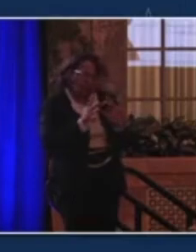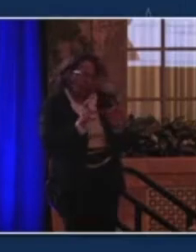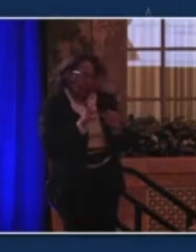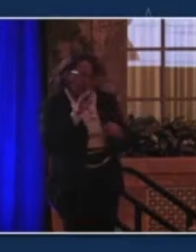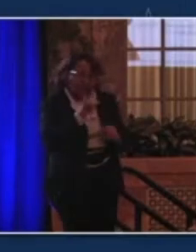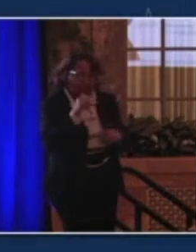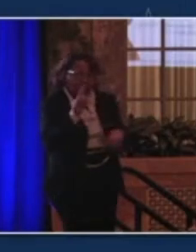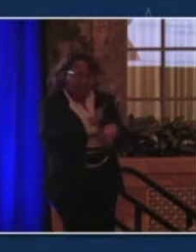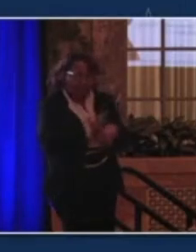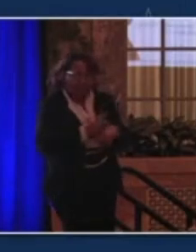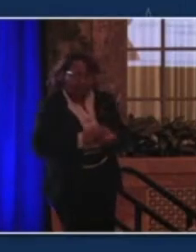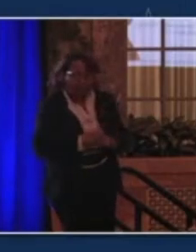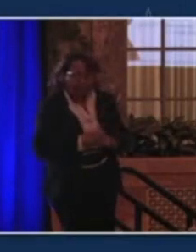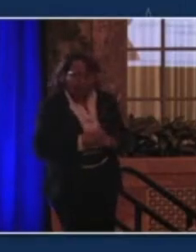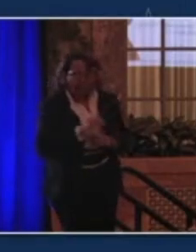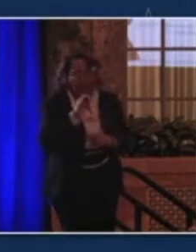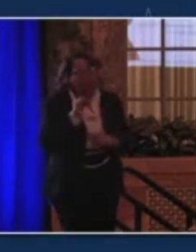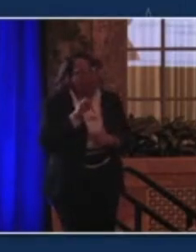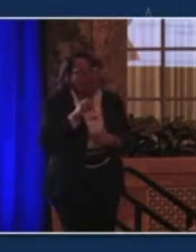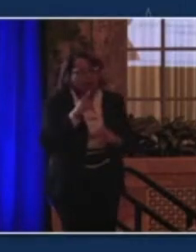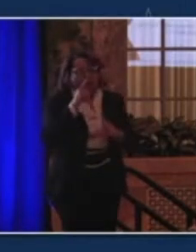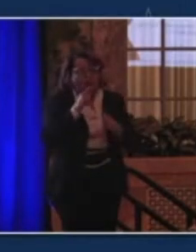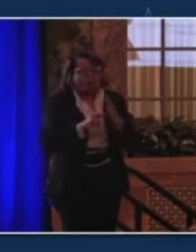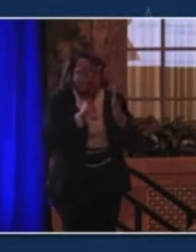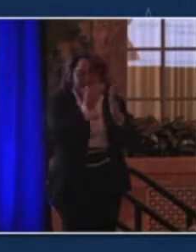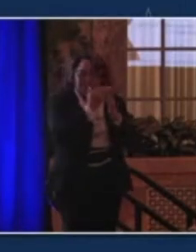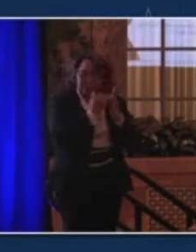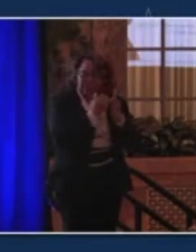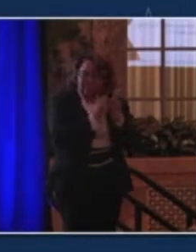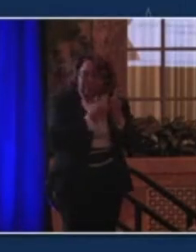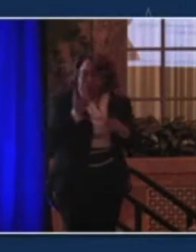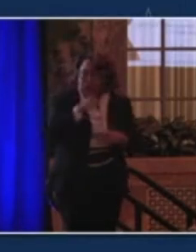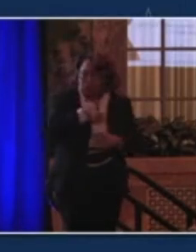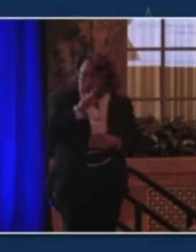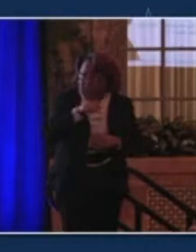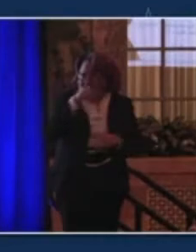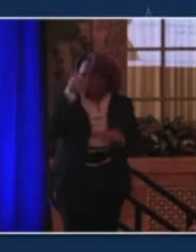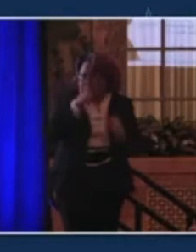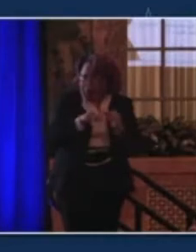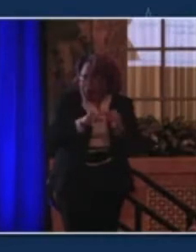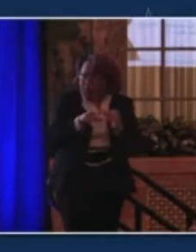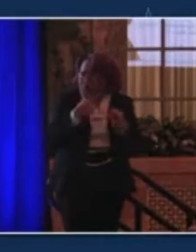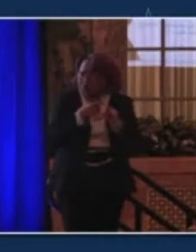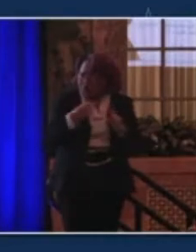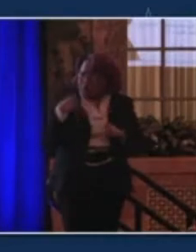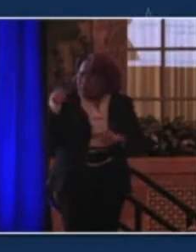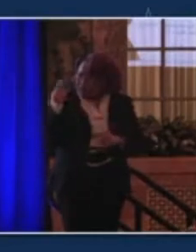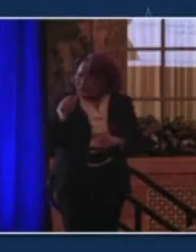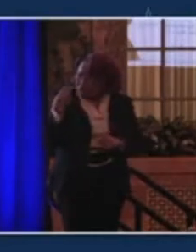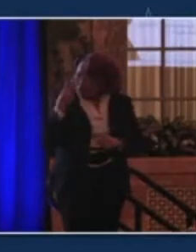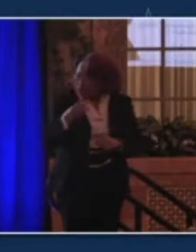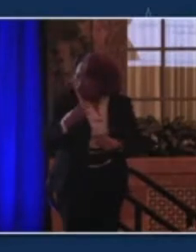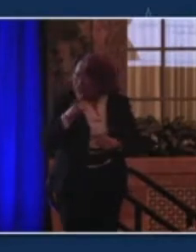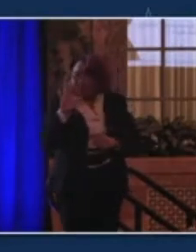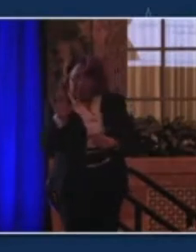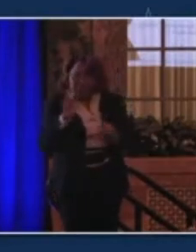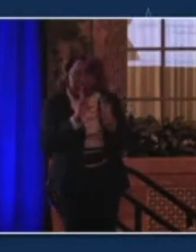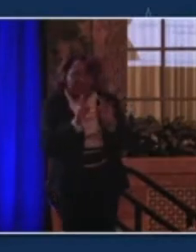day. So what are some of the lessons that we need to remember from Harold Washington's